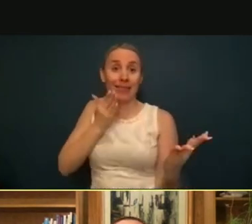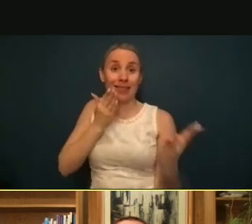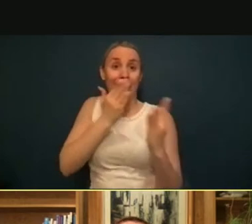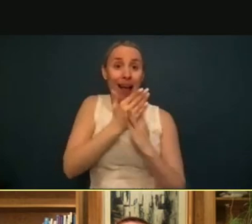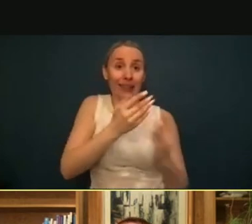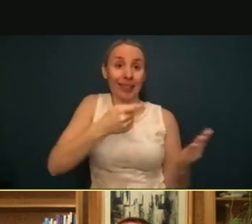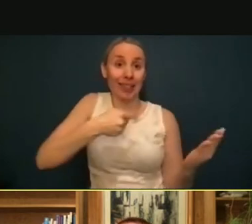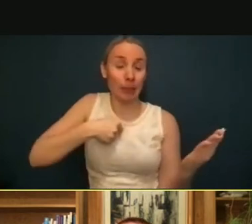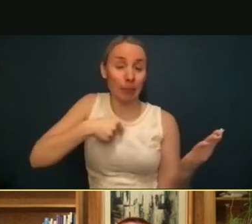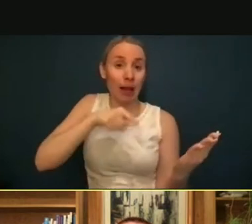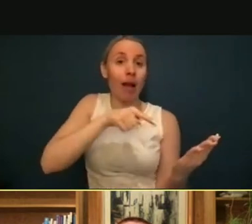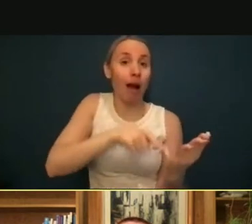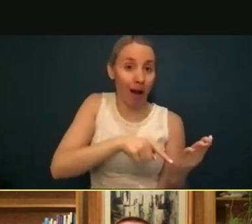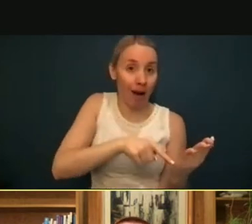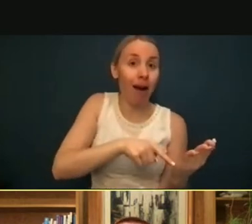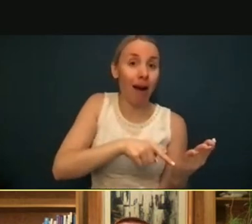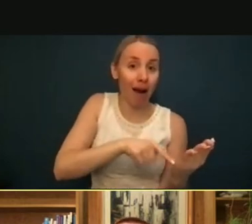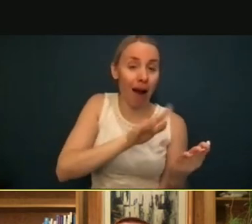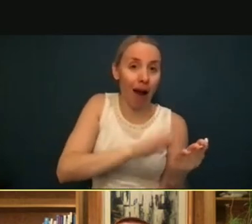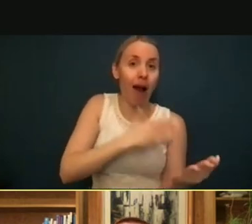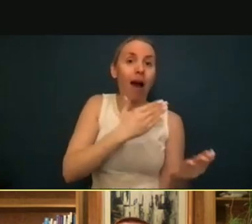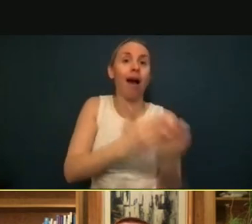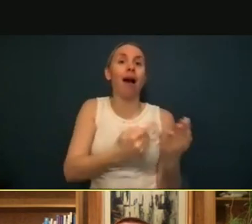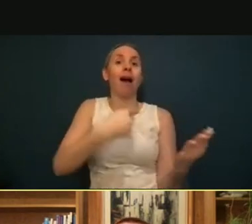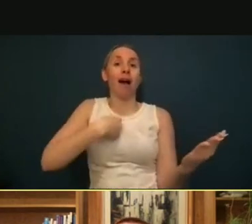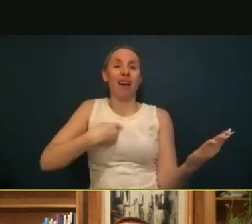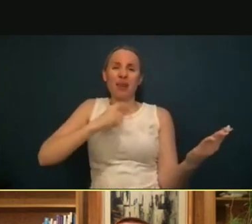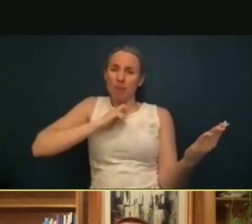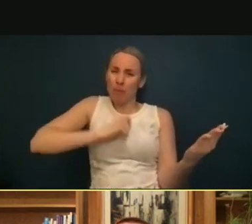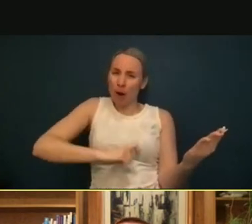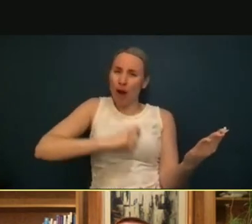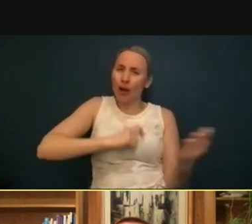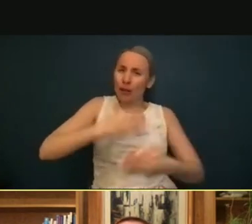is a more of a personal barrier as opposed to